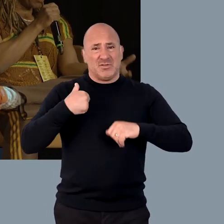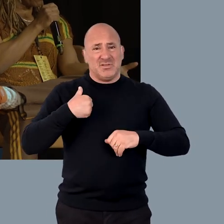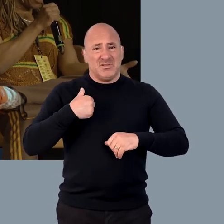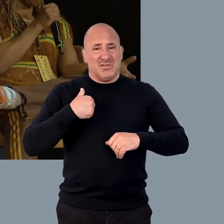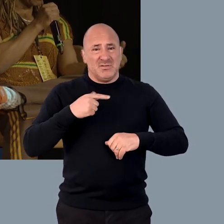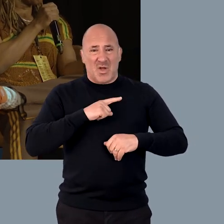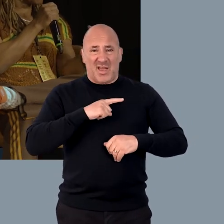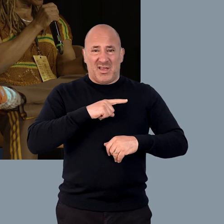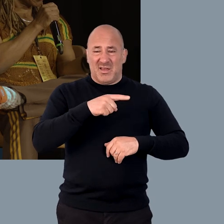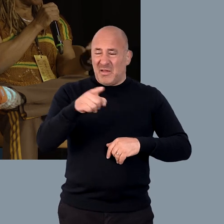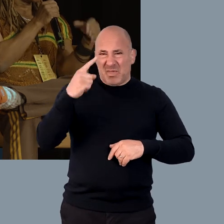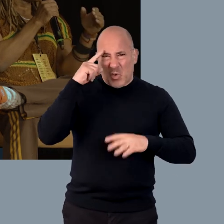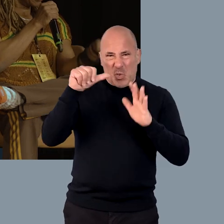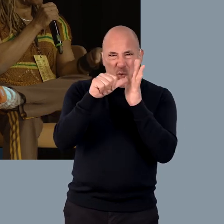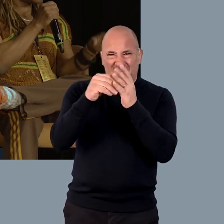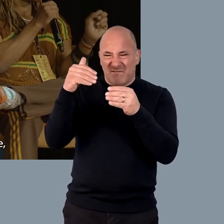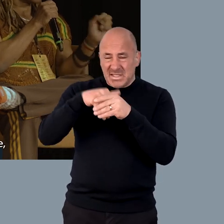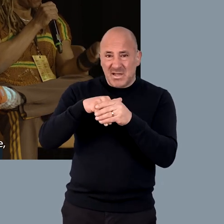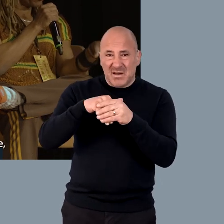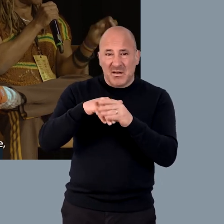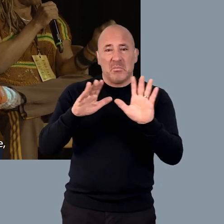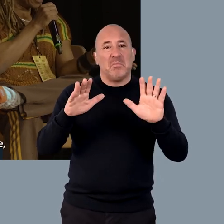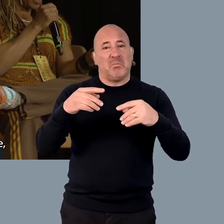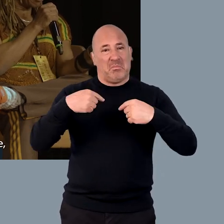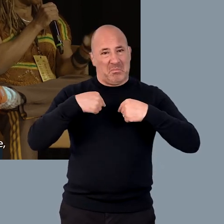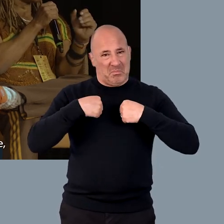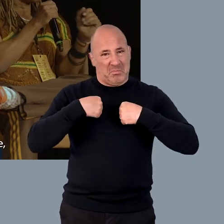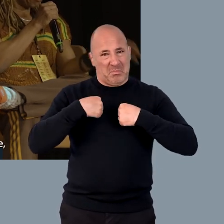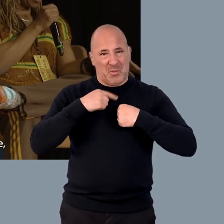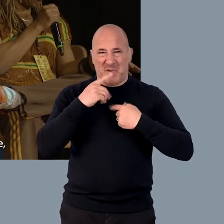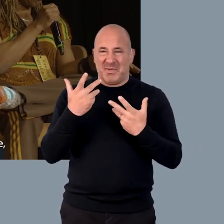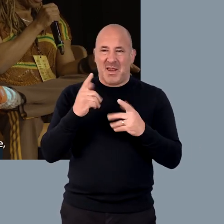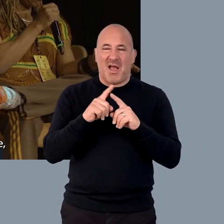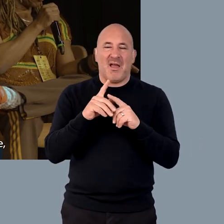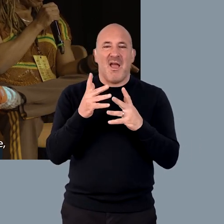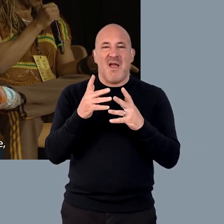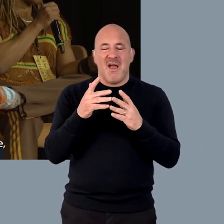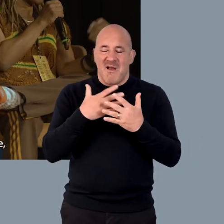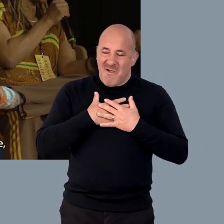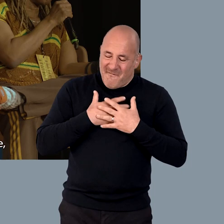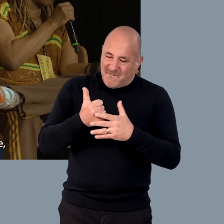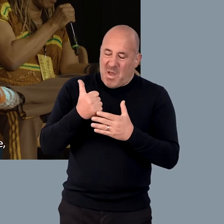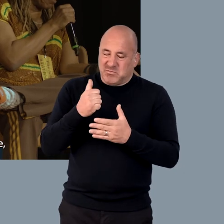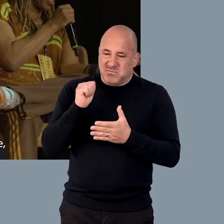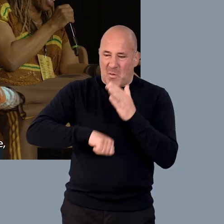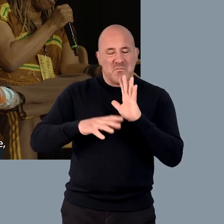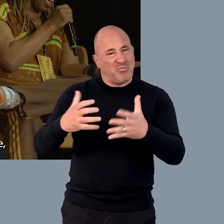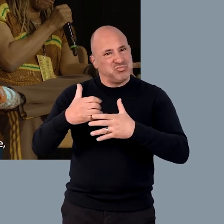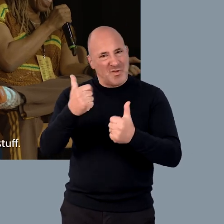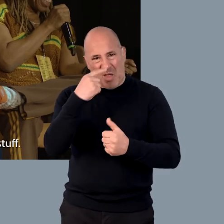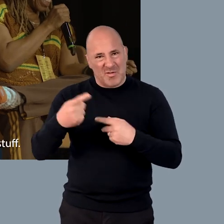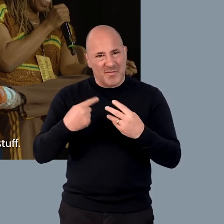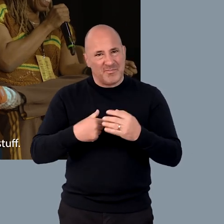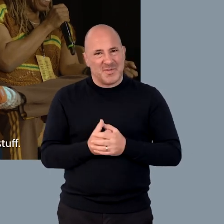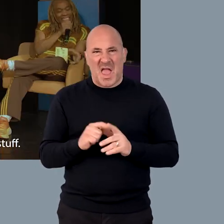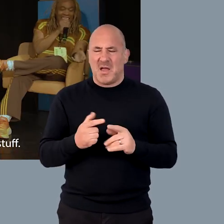really proud of that that people just think if anybody's having difficulty fitting in ricky or ricky will you know give them a bit of tough